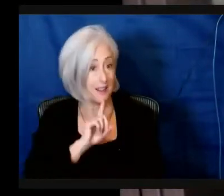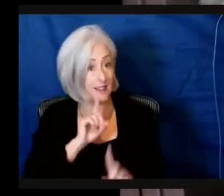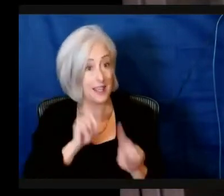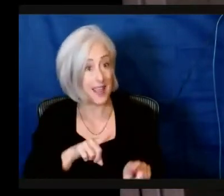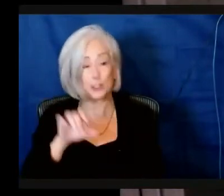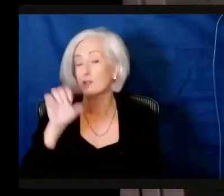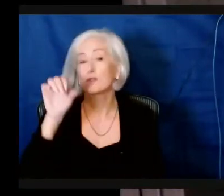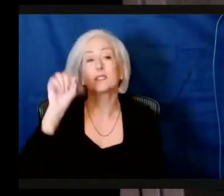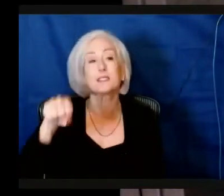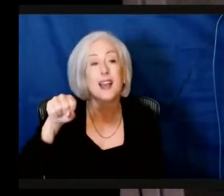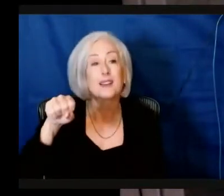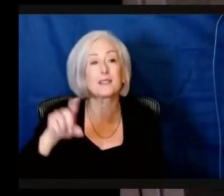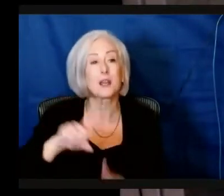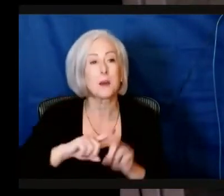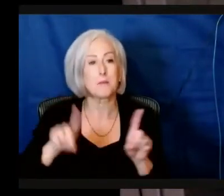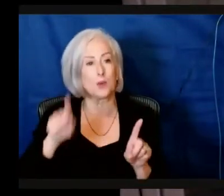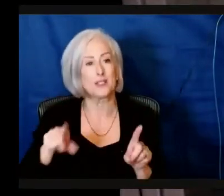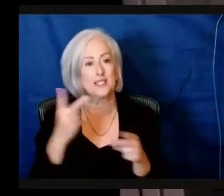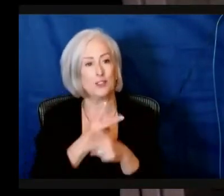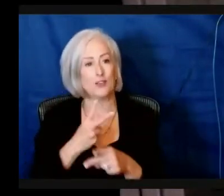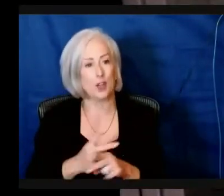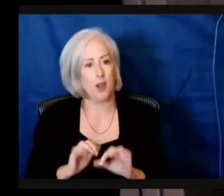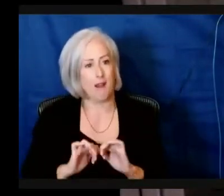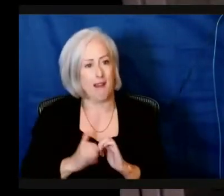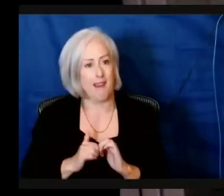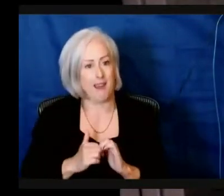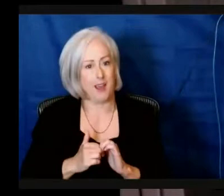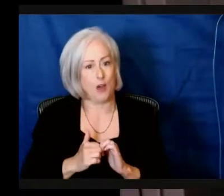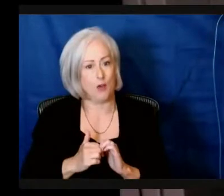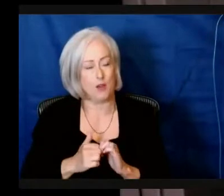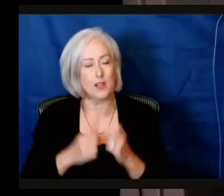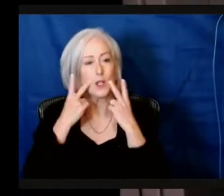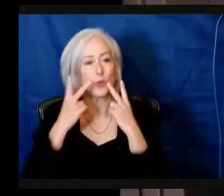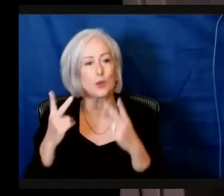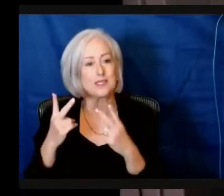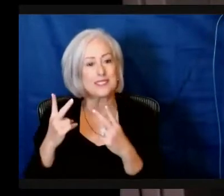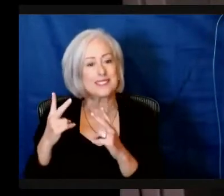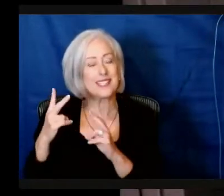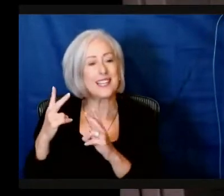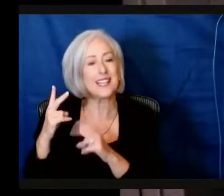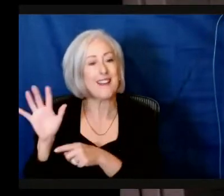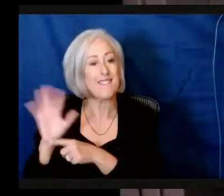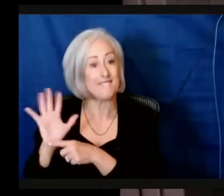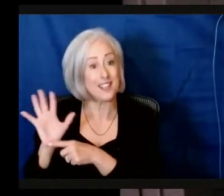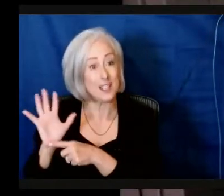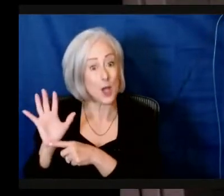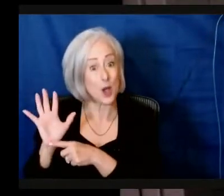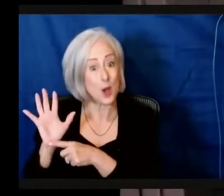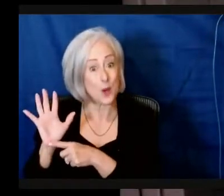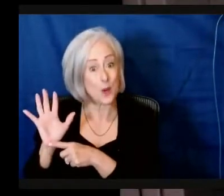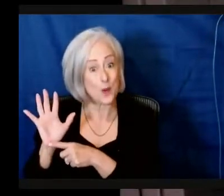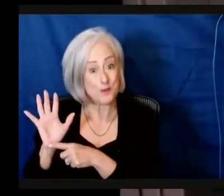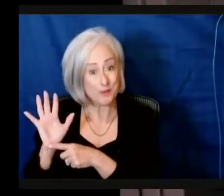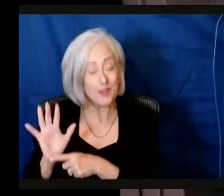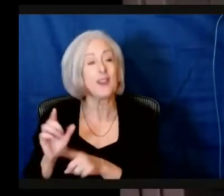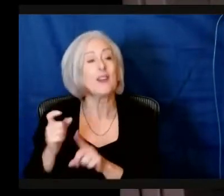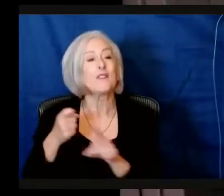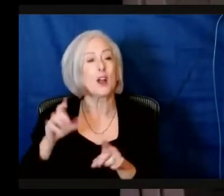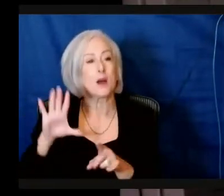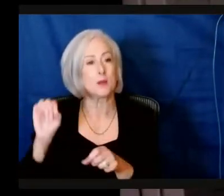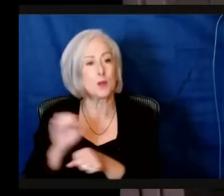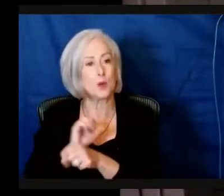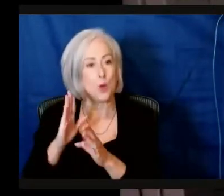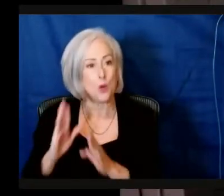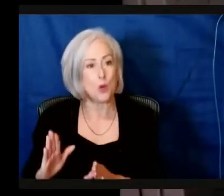This is video from an experiment sent to the International Space Station by a colleague of our next guest. Dr. Joseph Tash